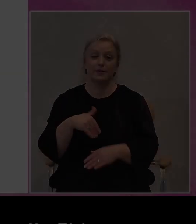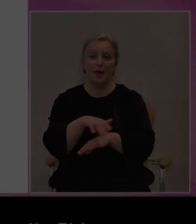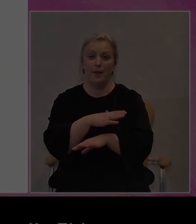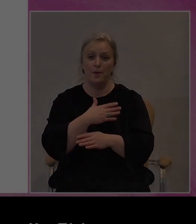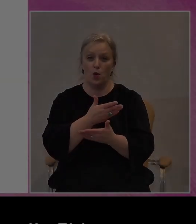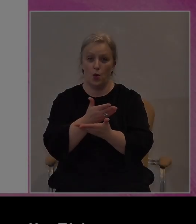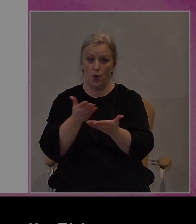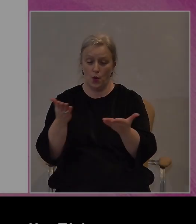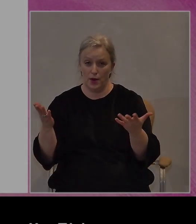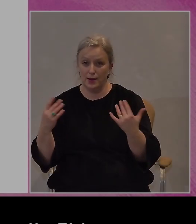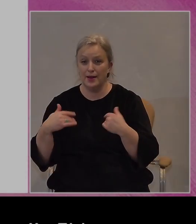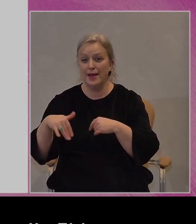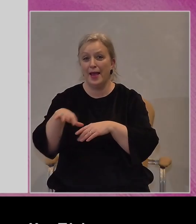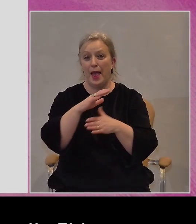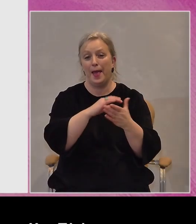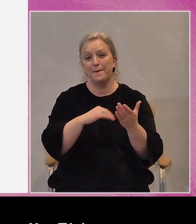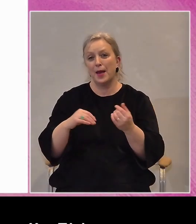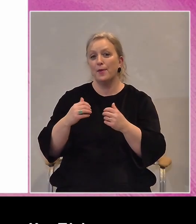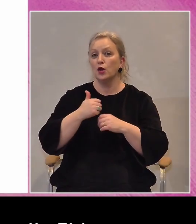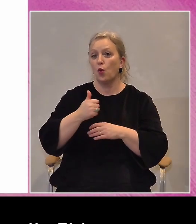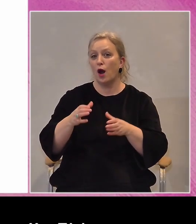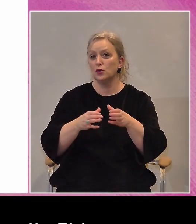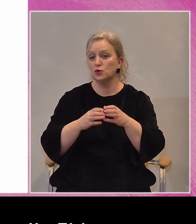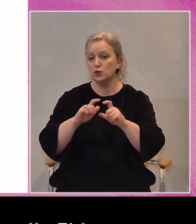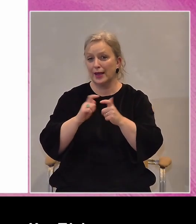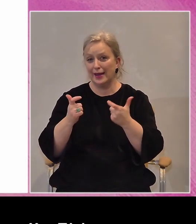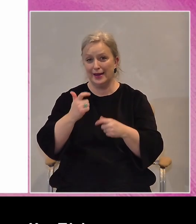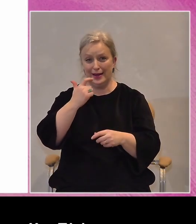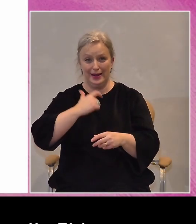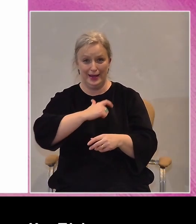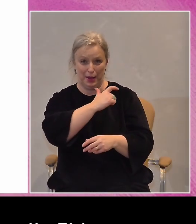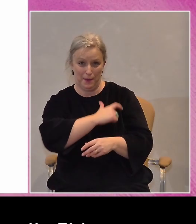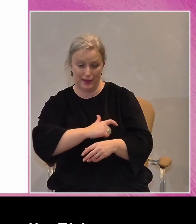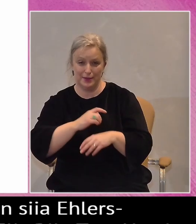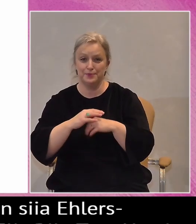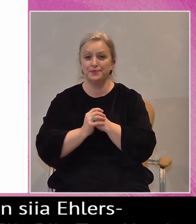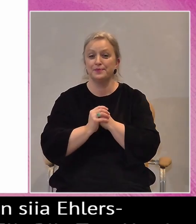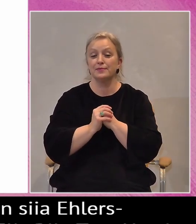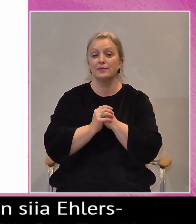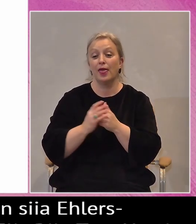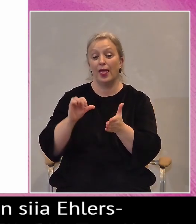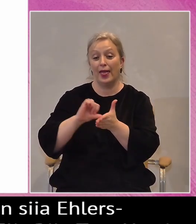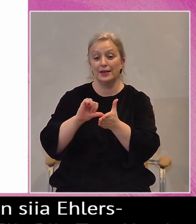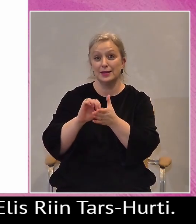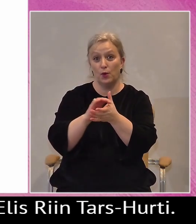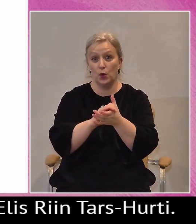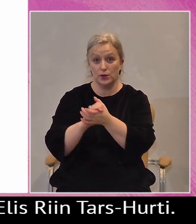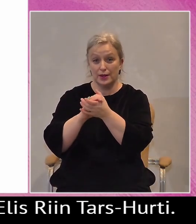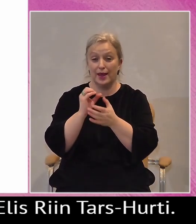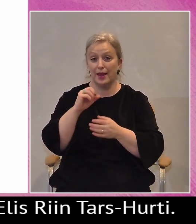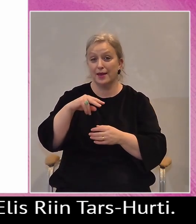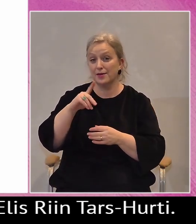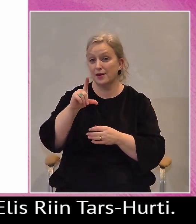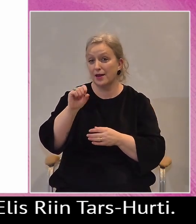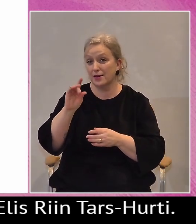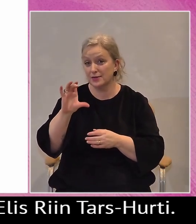meie oleme Eesti ELS ühingu juhatuse Hello, liikmed Elis we are the members of board of the Estonian Elis Syndrome Association, Miia Kattel